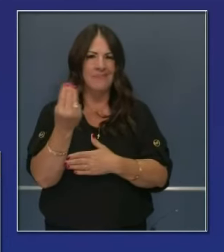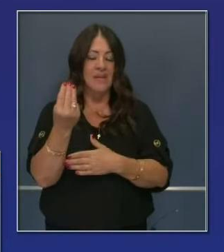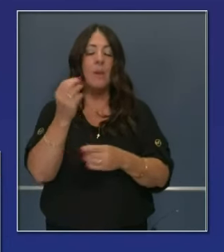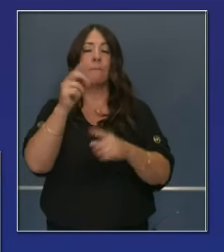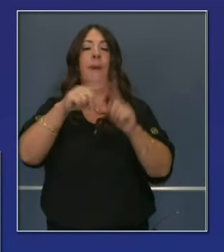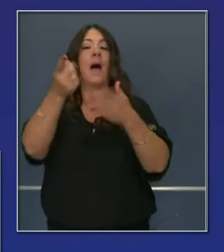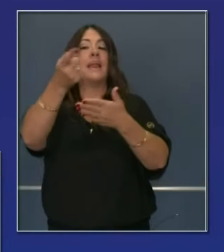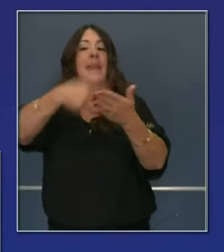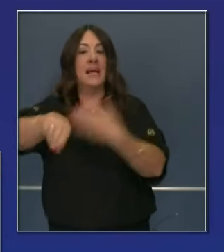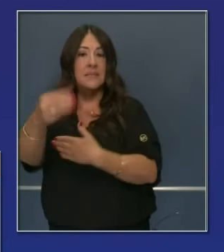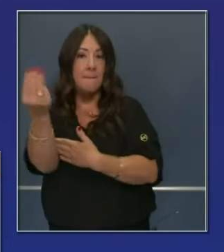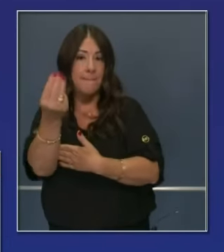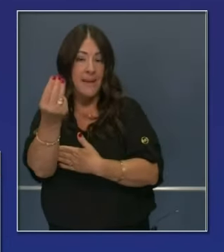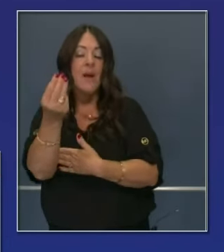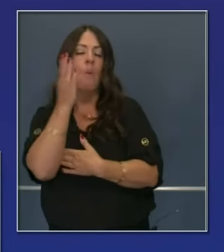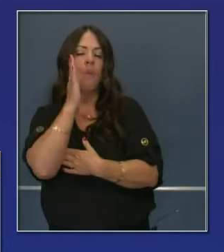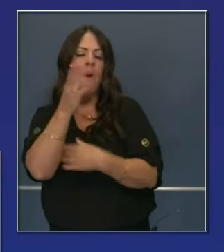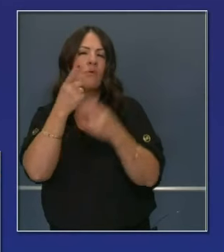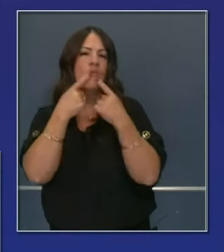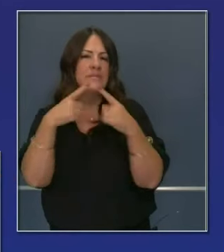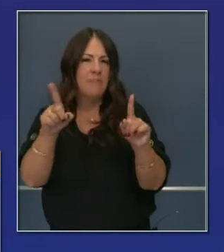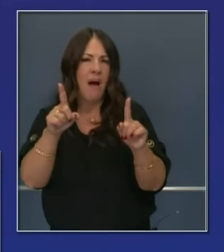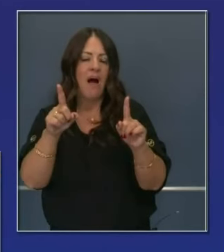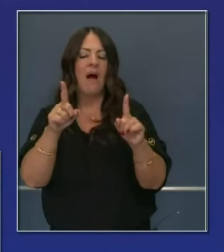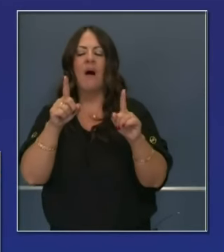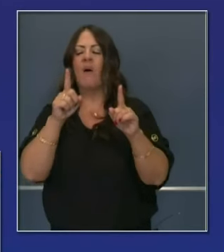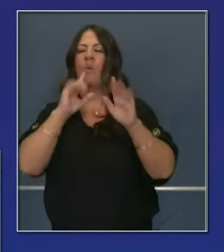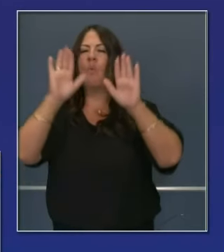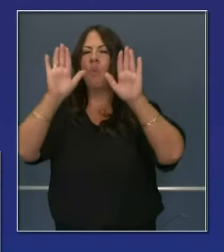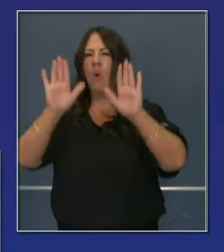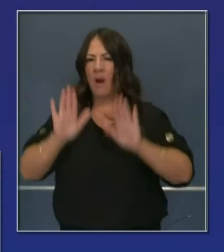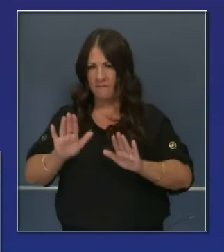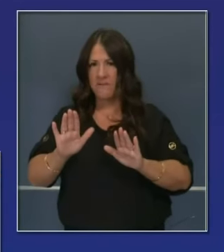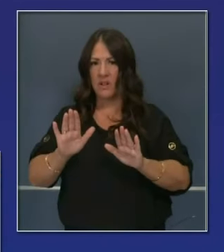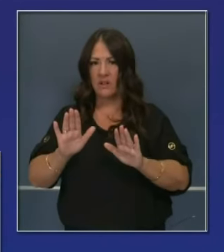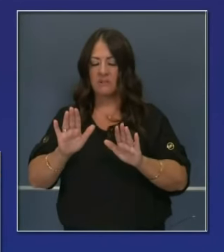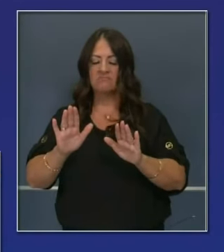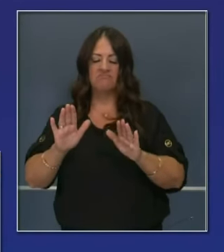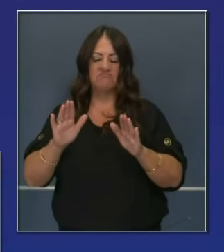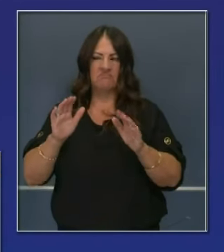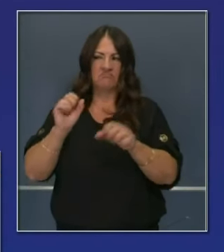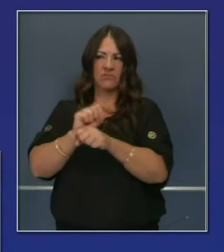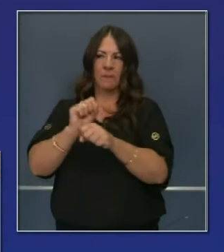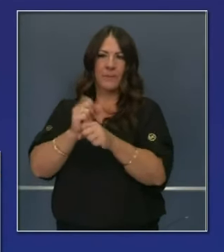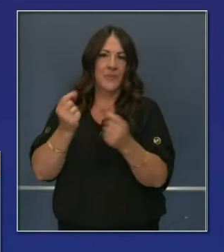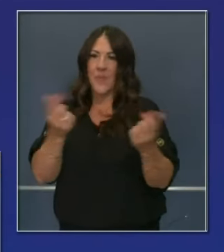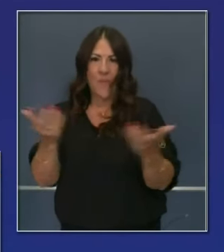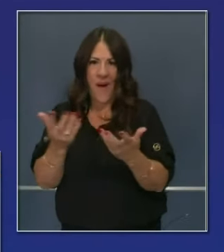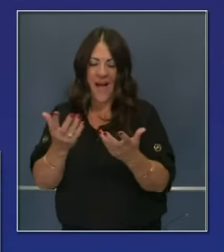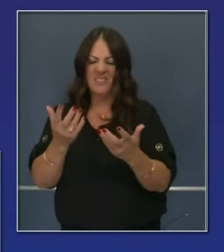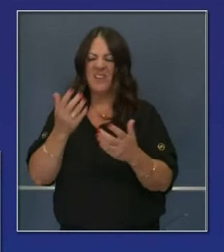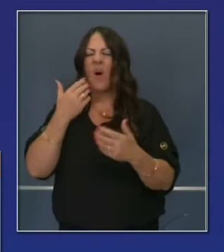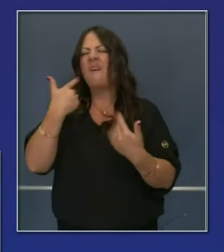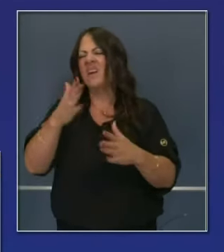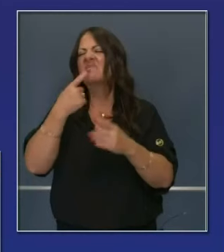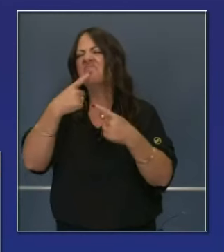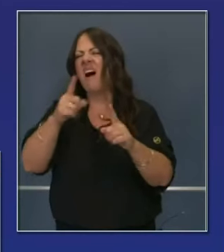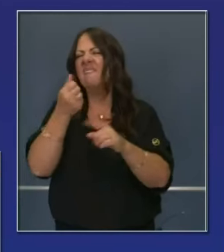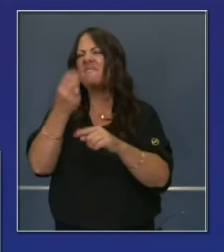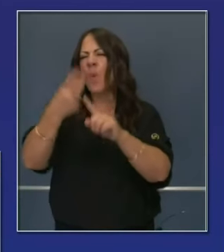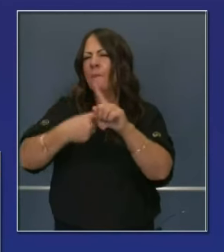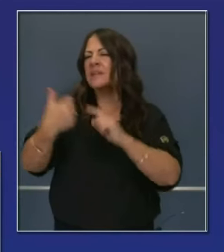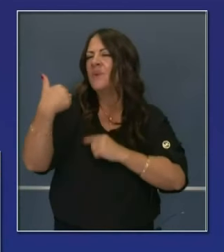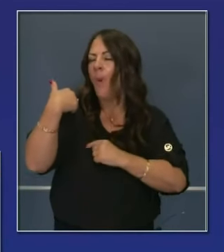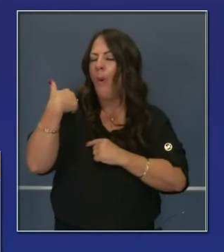we'll be announcing this remarkable effort. I'm incredibly proud of this effort. We announced a few months back, just a few